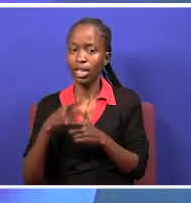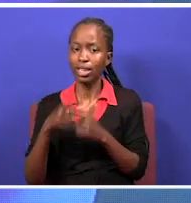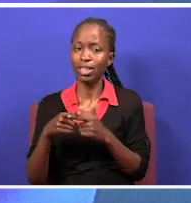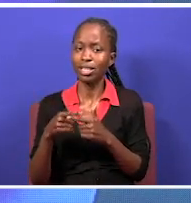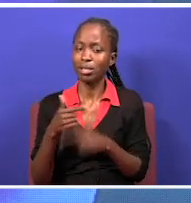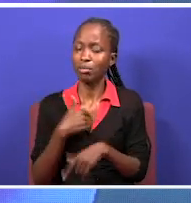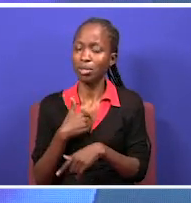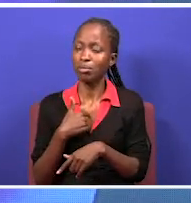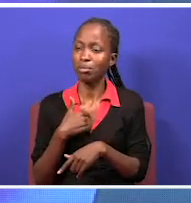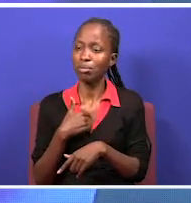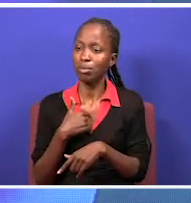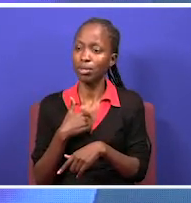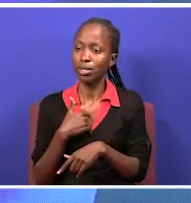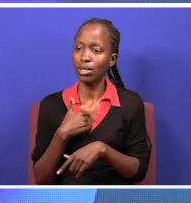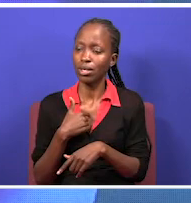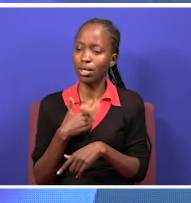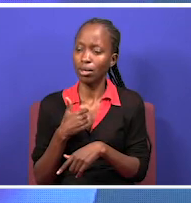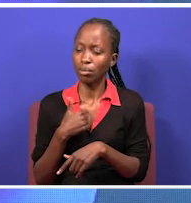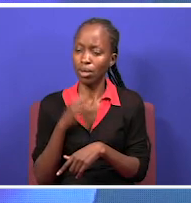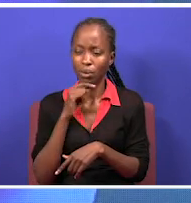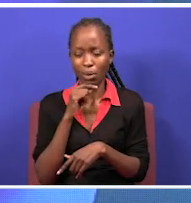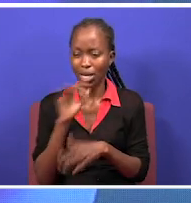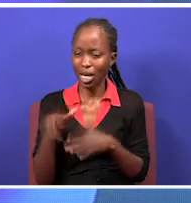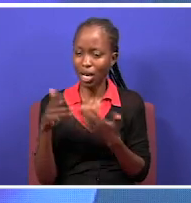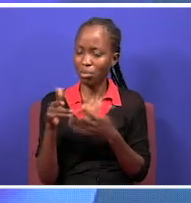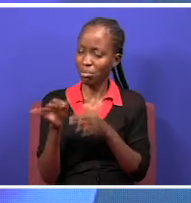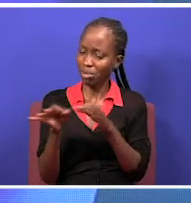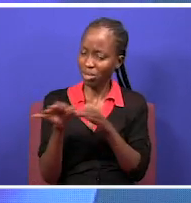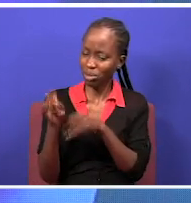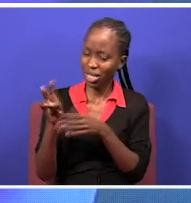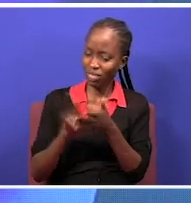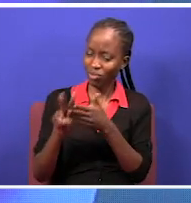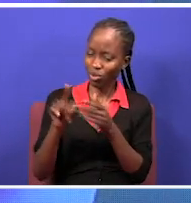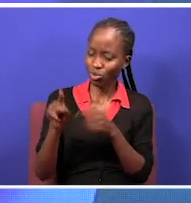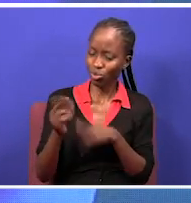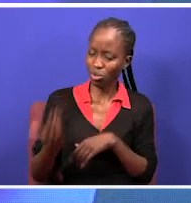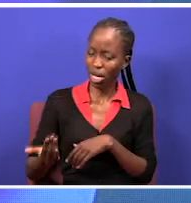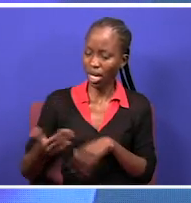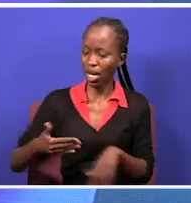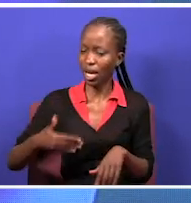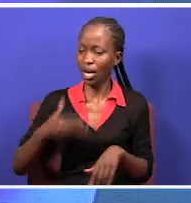uh-huh. How does one explain this one to a young man?